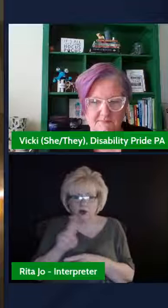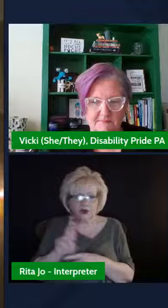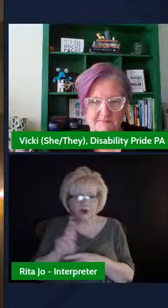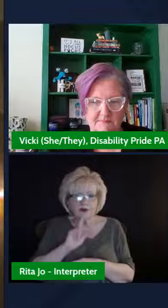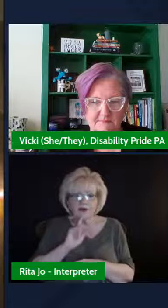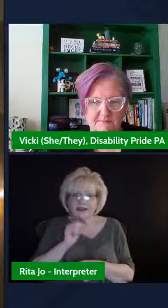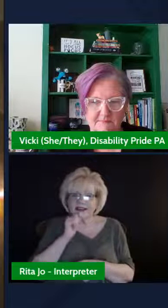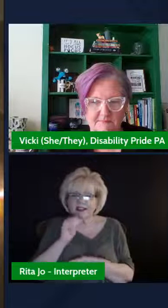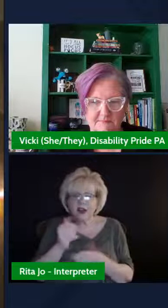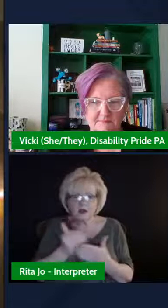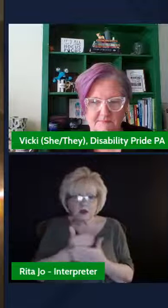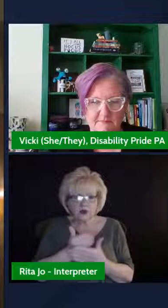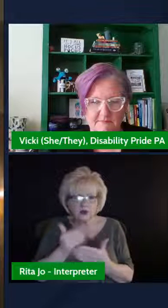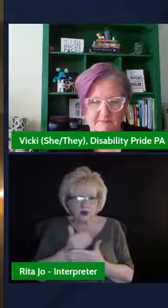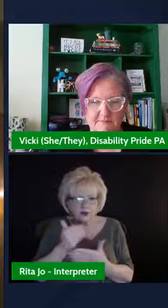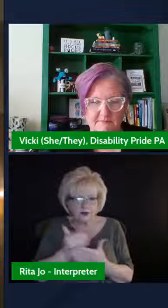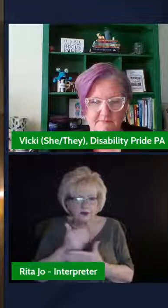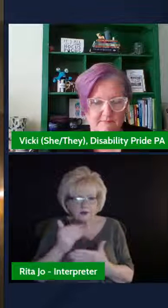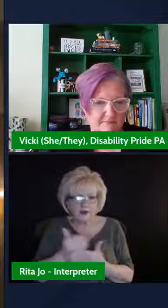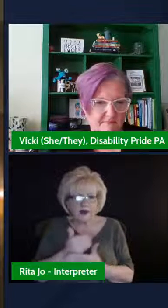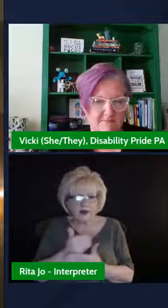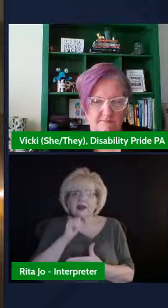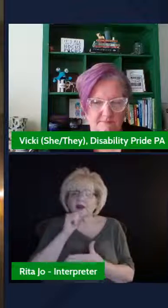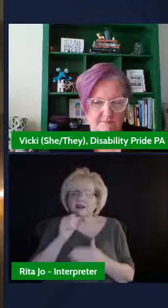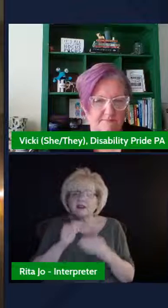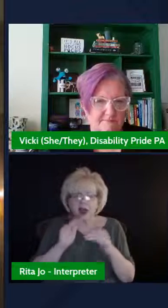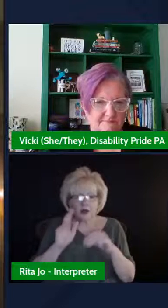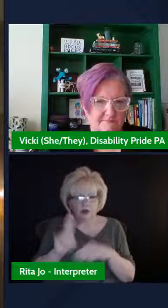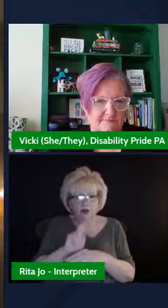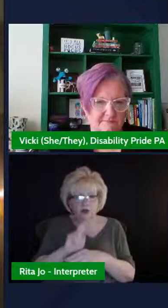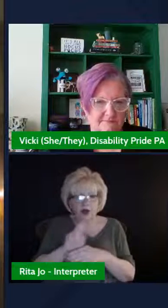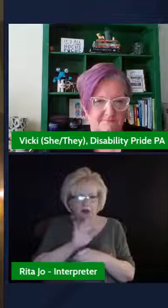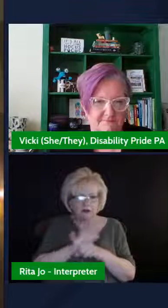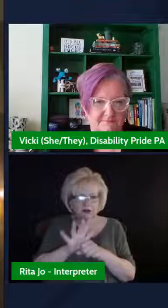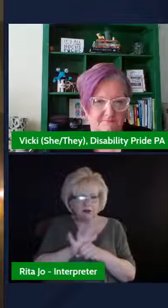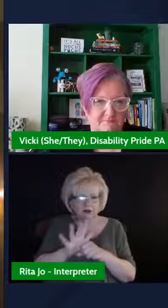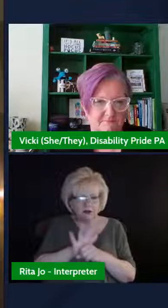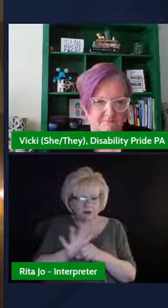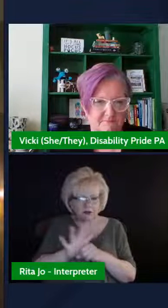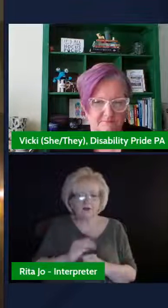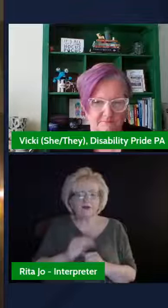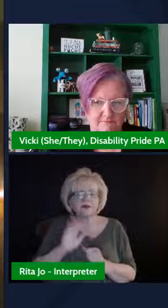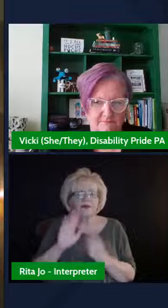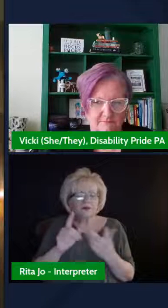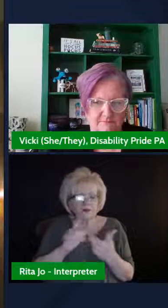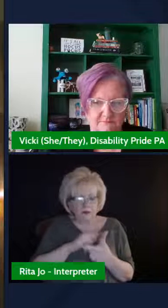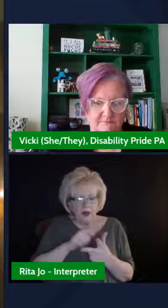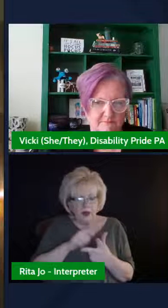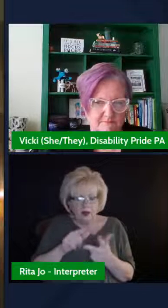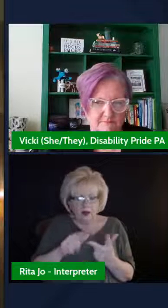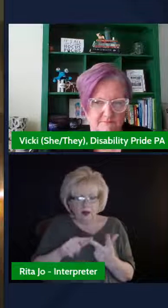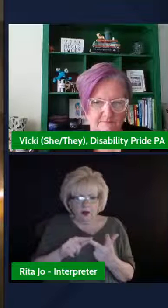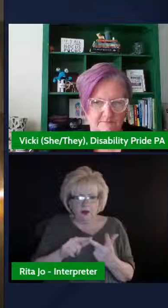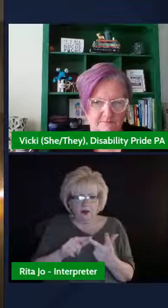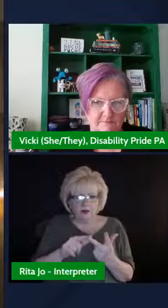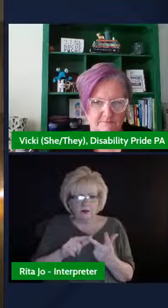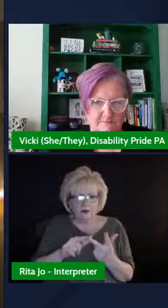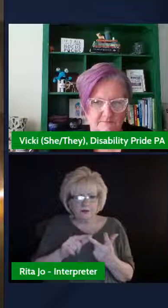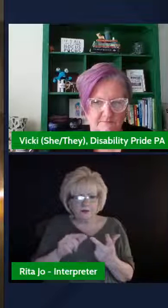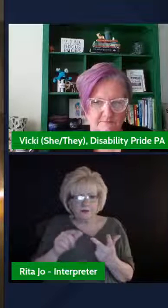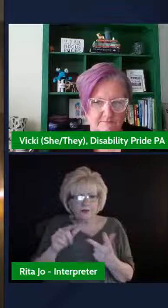new. It was just underutilized. Mm, On top of that, we have policy that